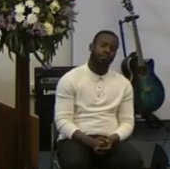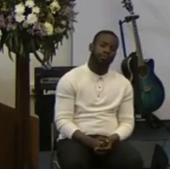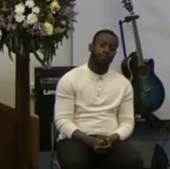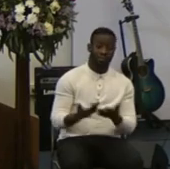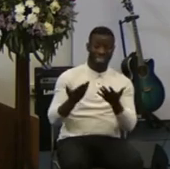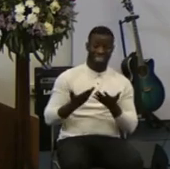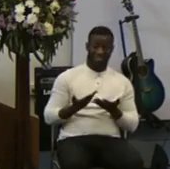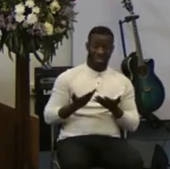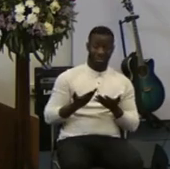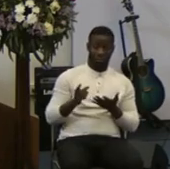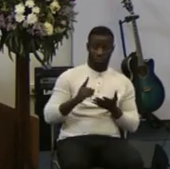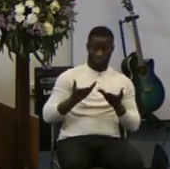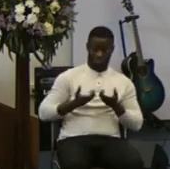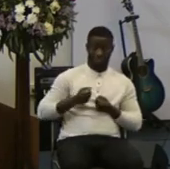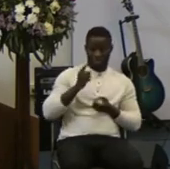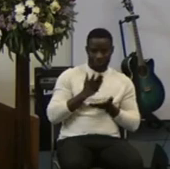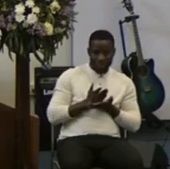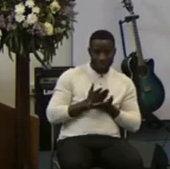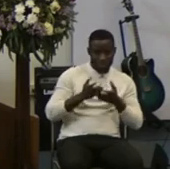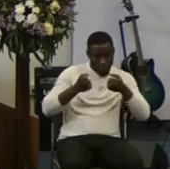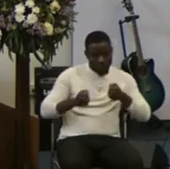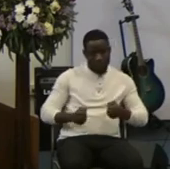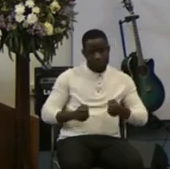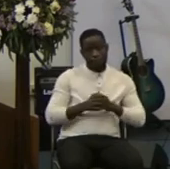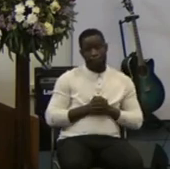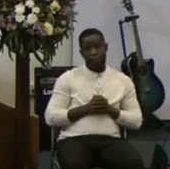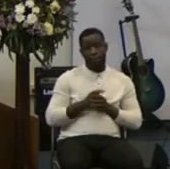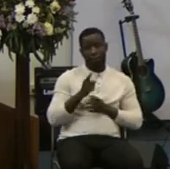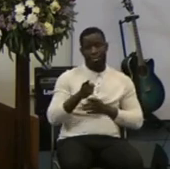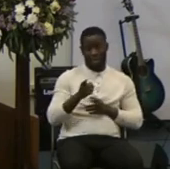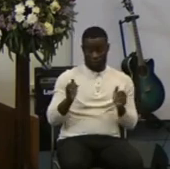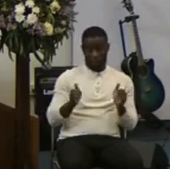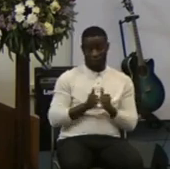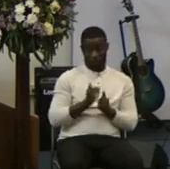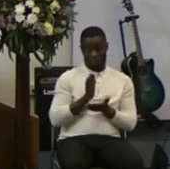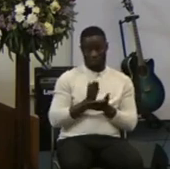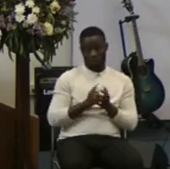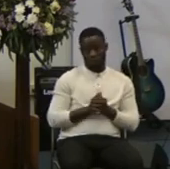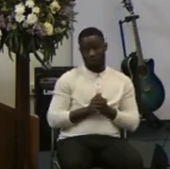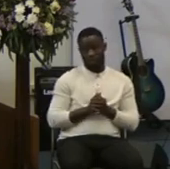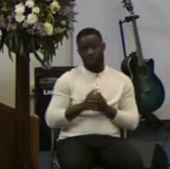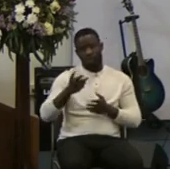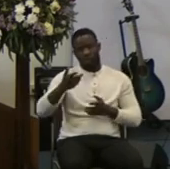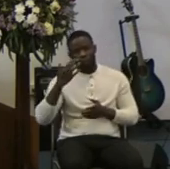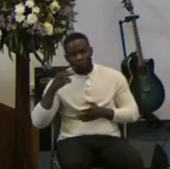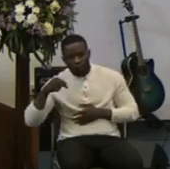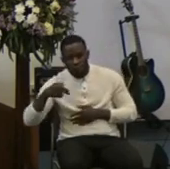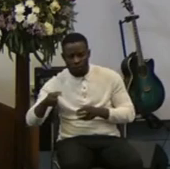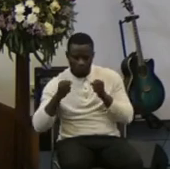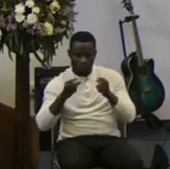Give us the faith to hold firm to that conviction, even when we walk